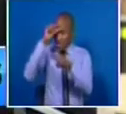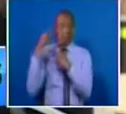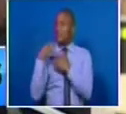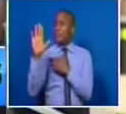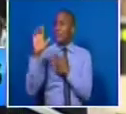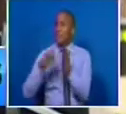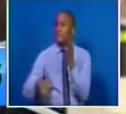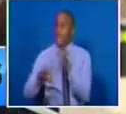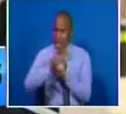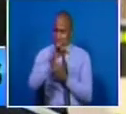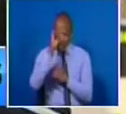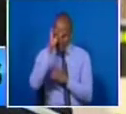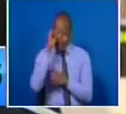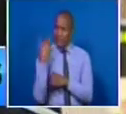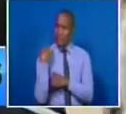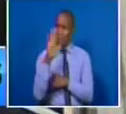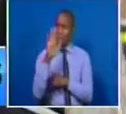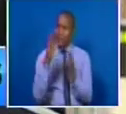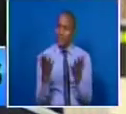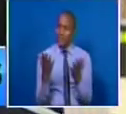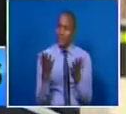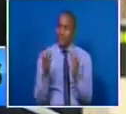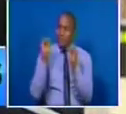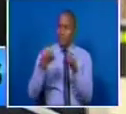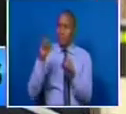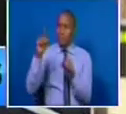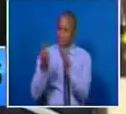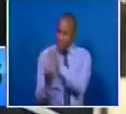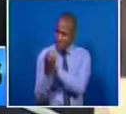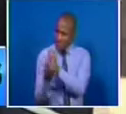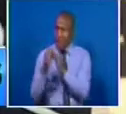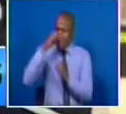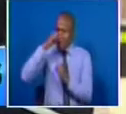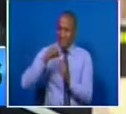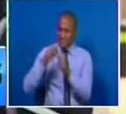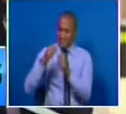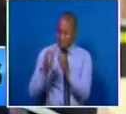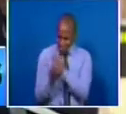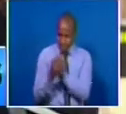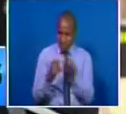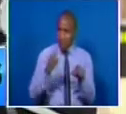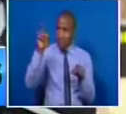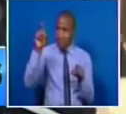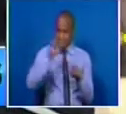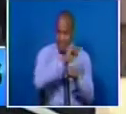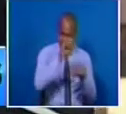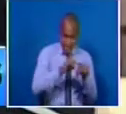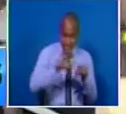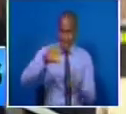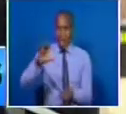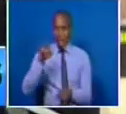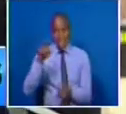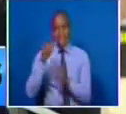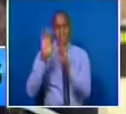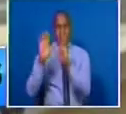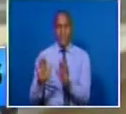vis-a-vis the county government? Can you be able to draw a very coherent policy framework for both? And I think this is where we get the value,